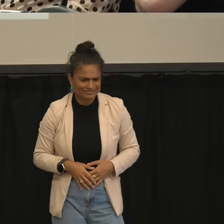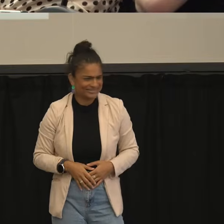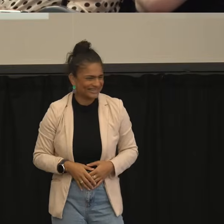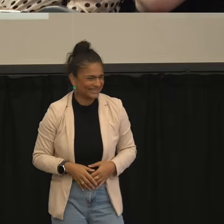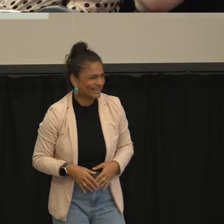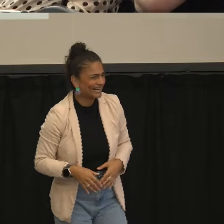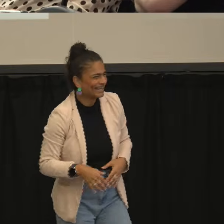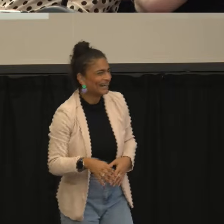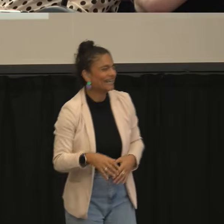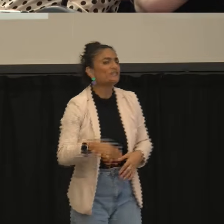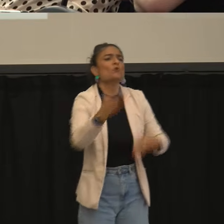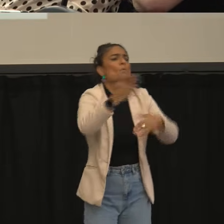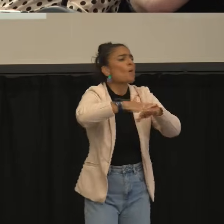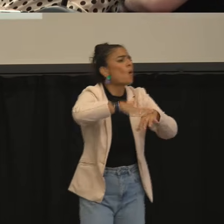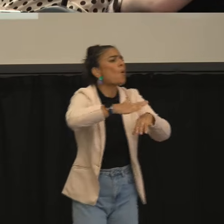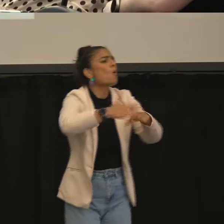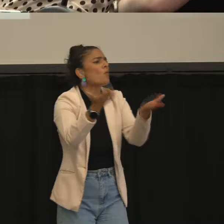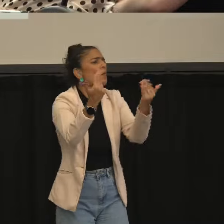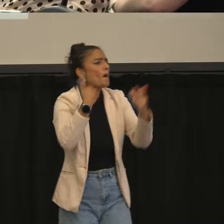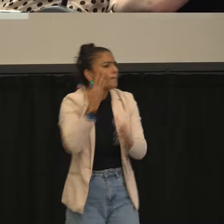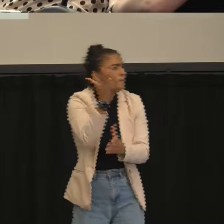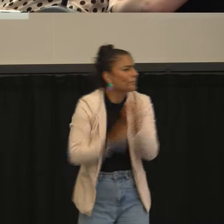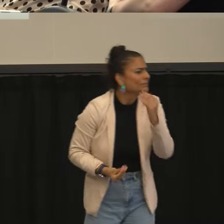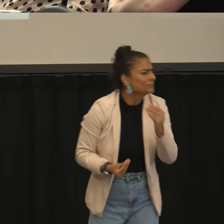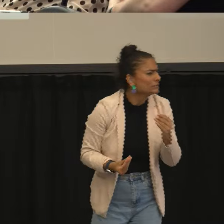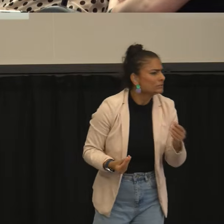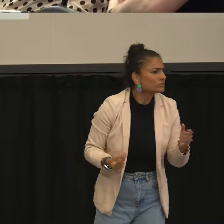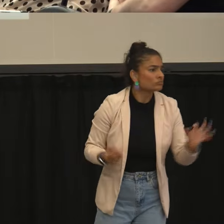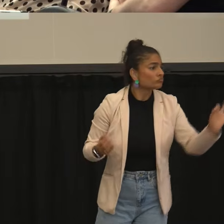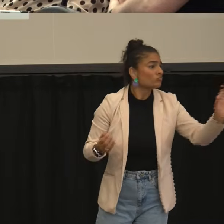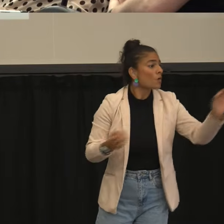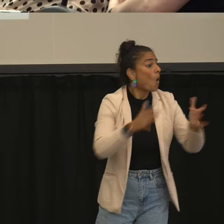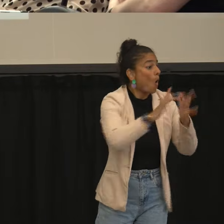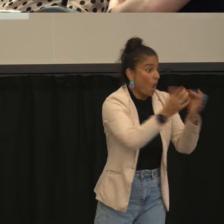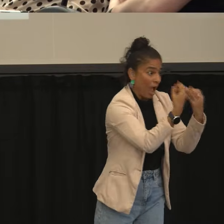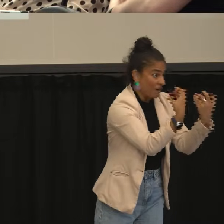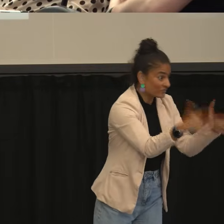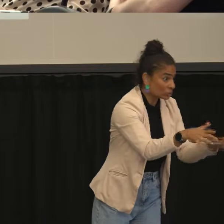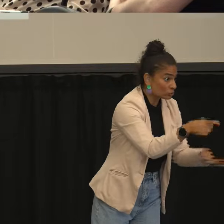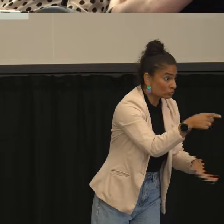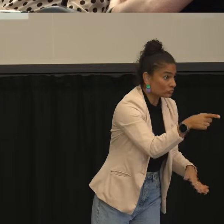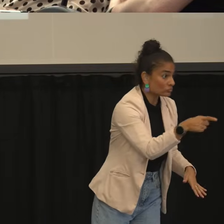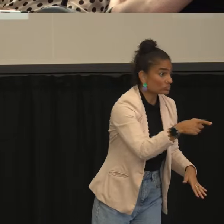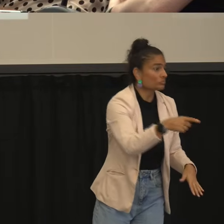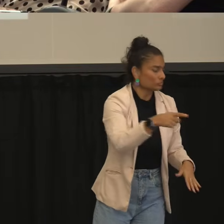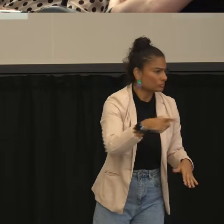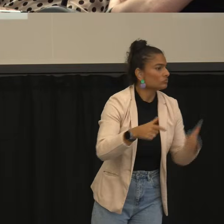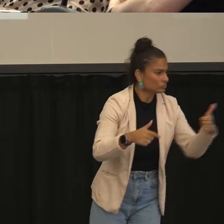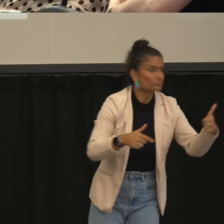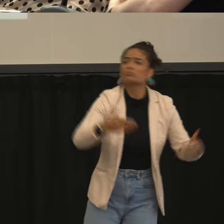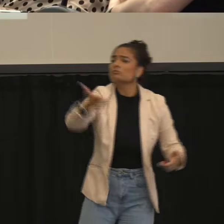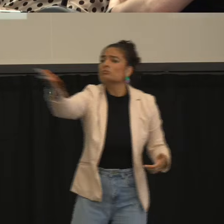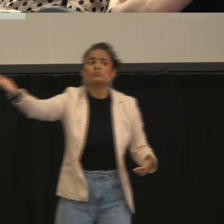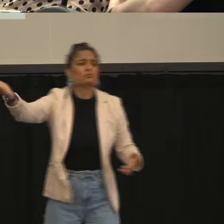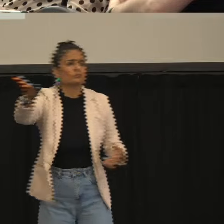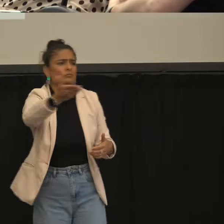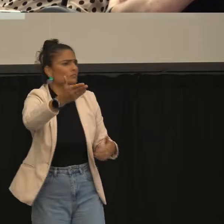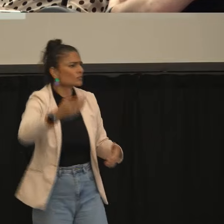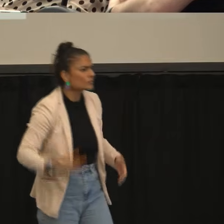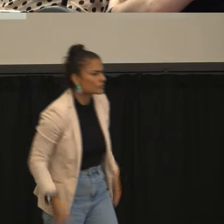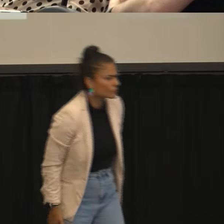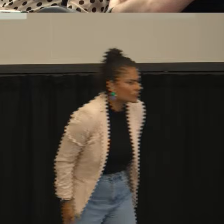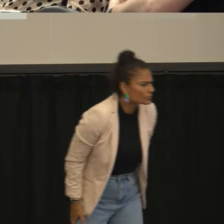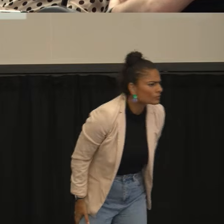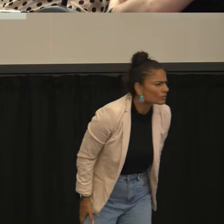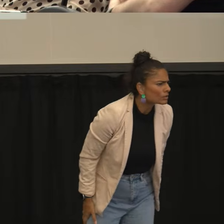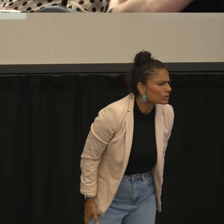Okay, now I feel like I've lost something. Okay. Are there any resources that we haven't mentioned yet that you